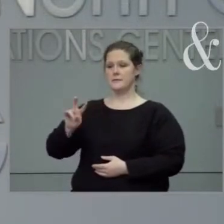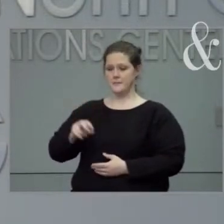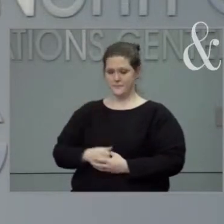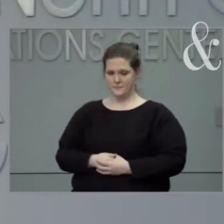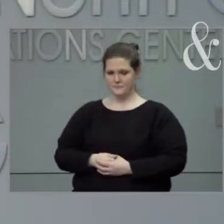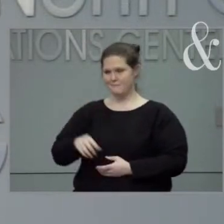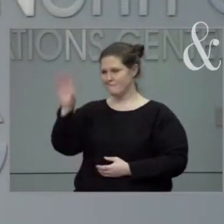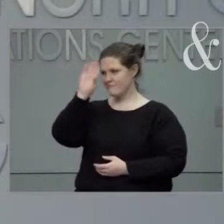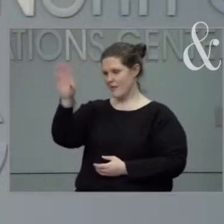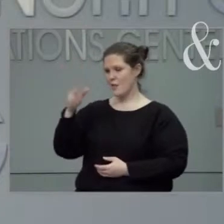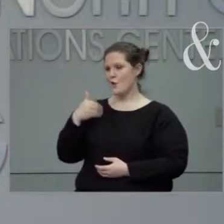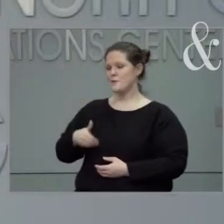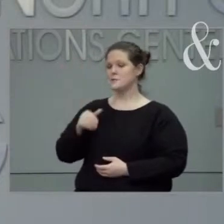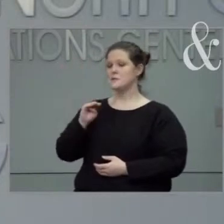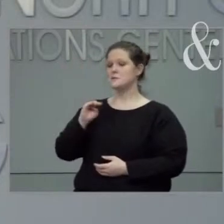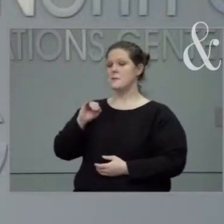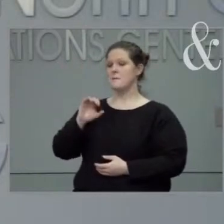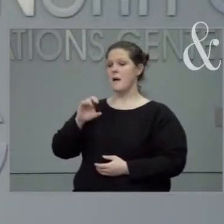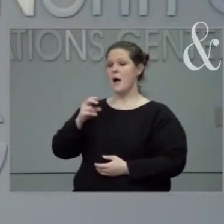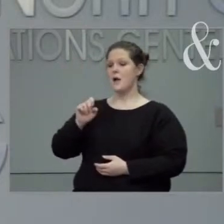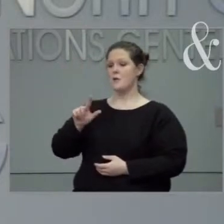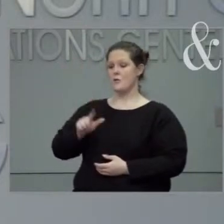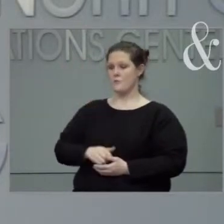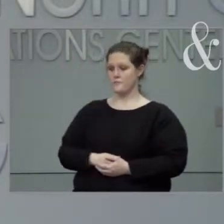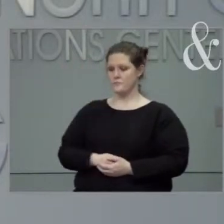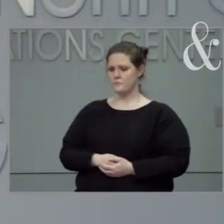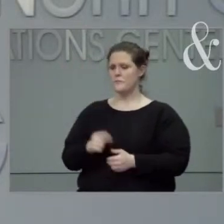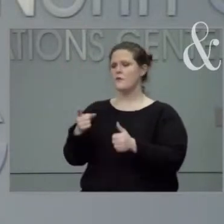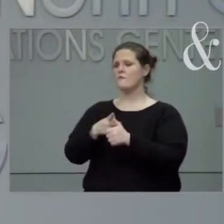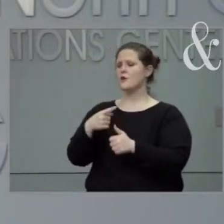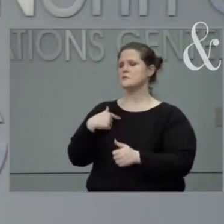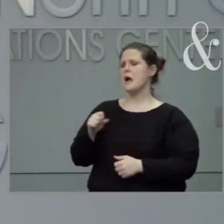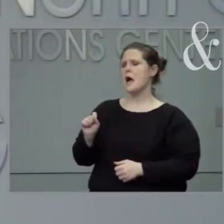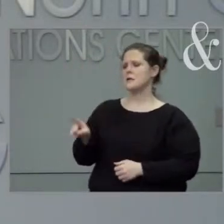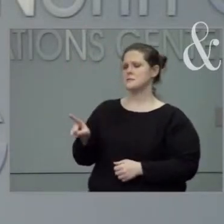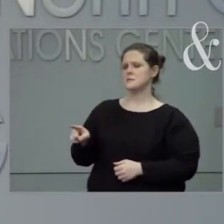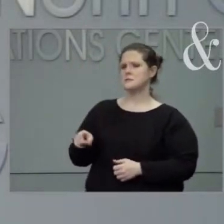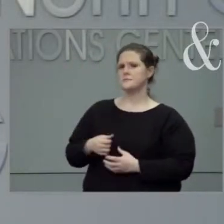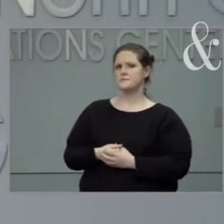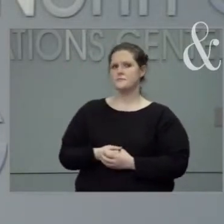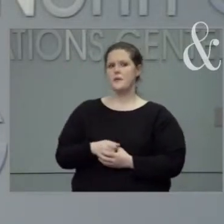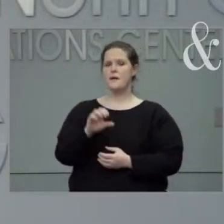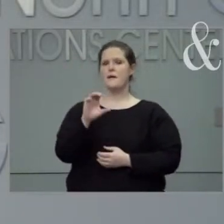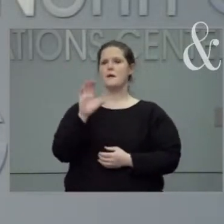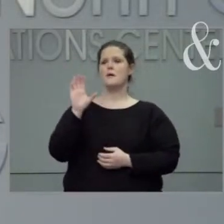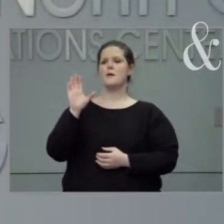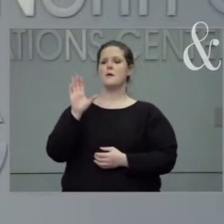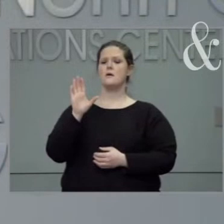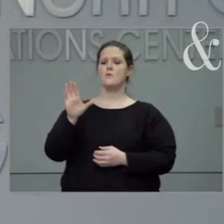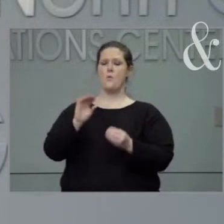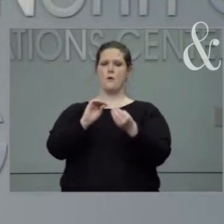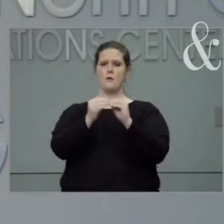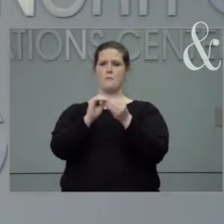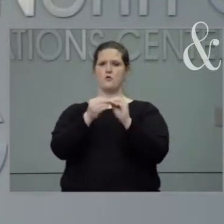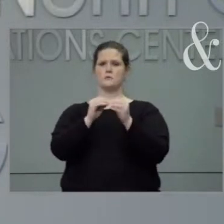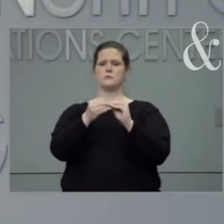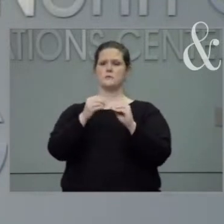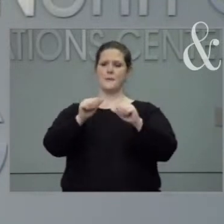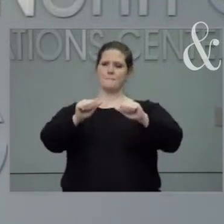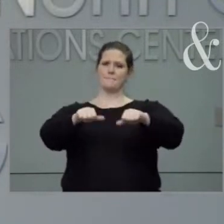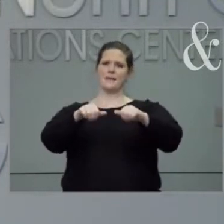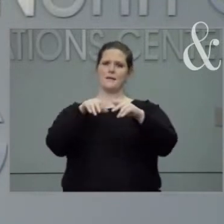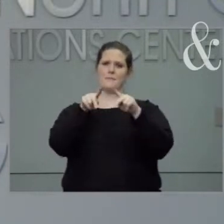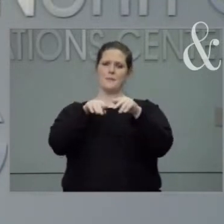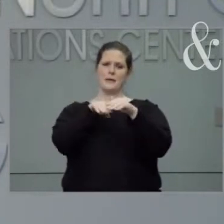Hi, this is Michael Hyland from CBS 17. I wanted to ask first about the decision regarding the capacity at various businesses. Since